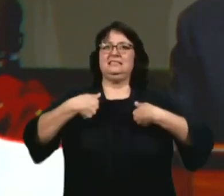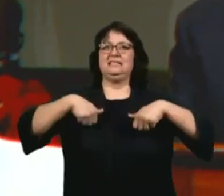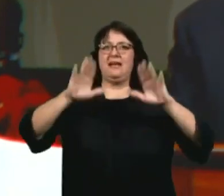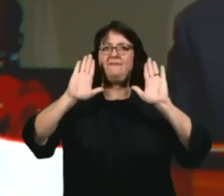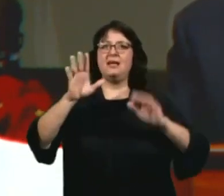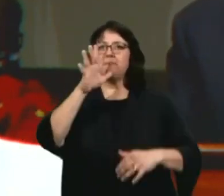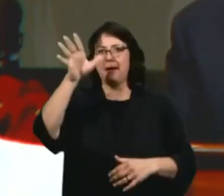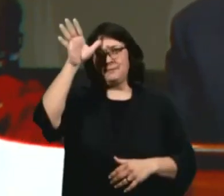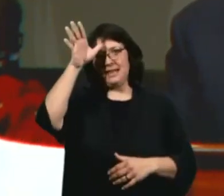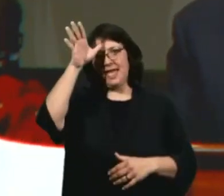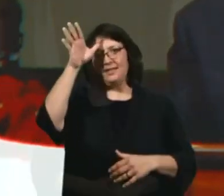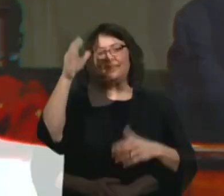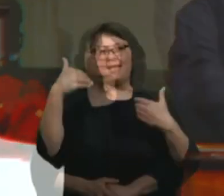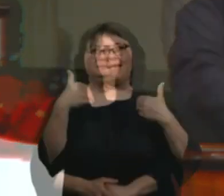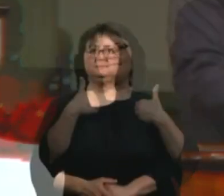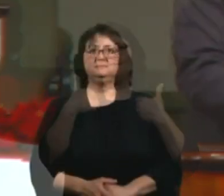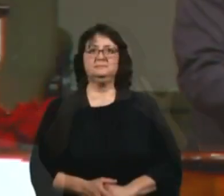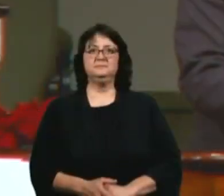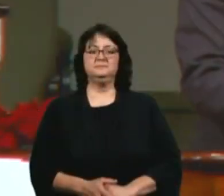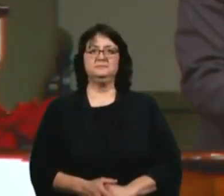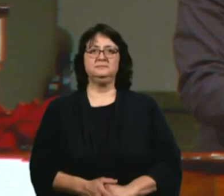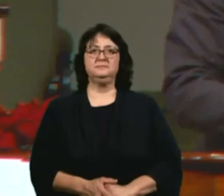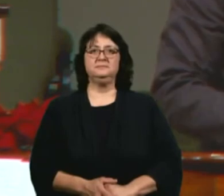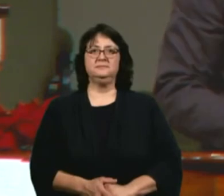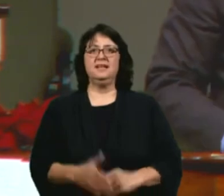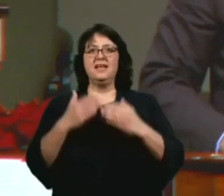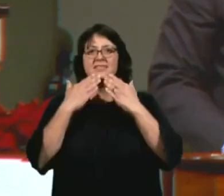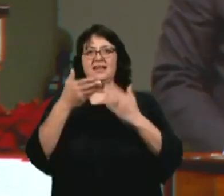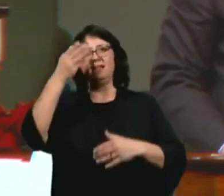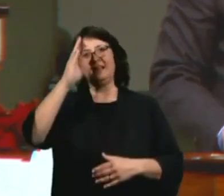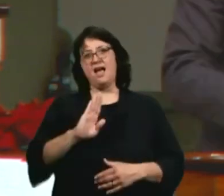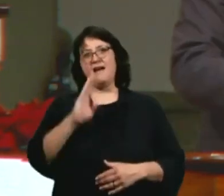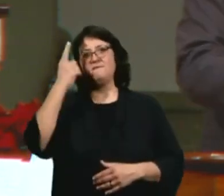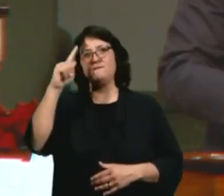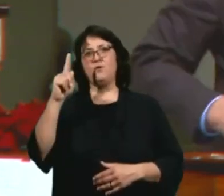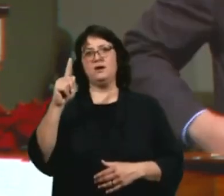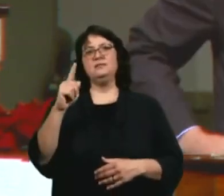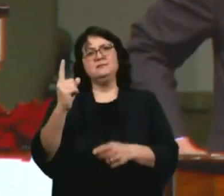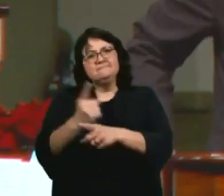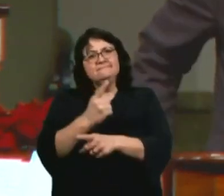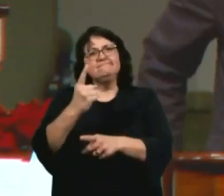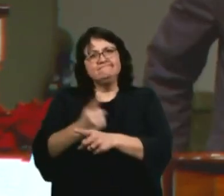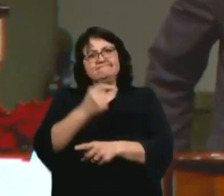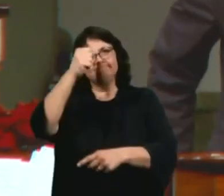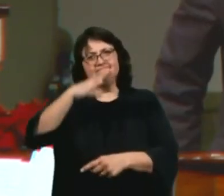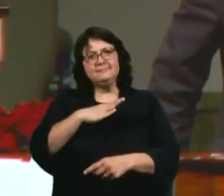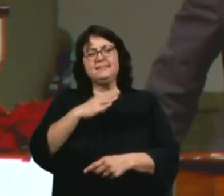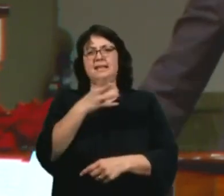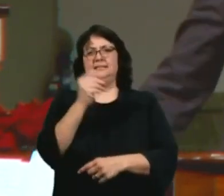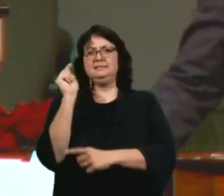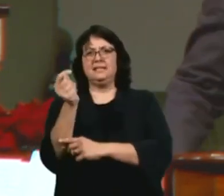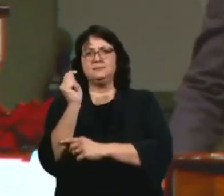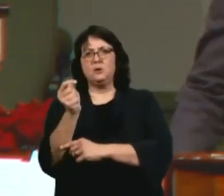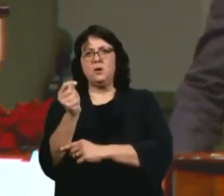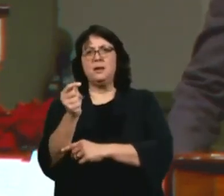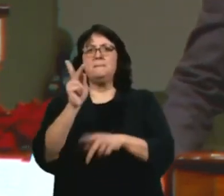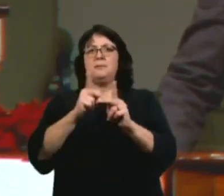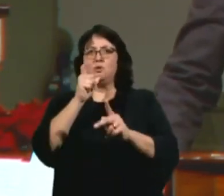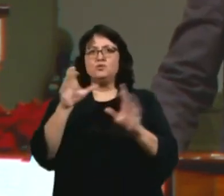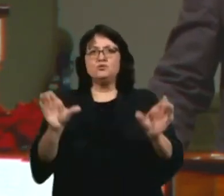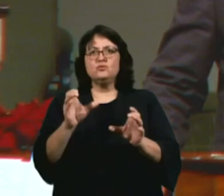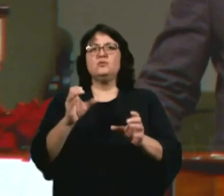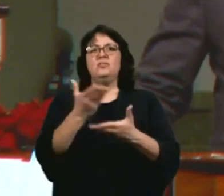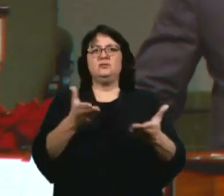they're making. I know you are. I thank God for tenure and for a testimony. People who do the right thing the